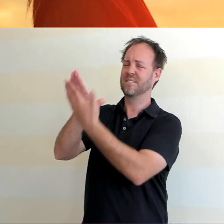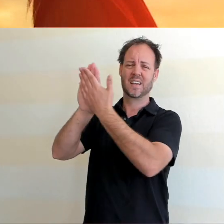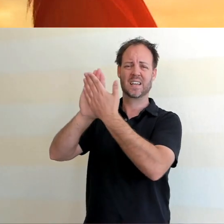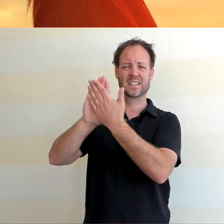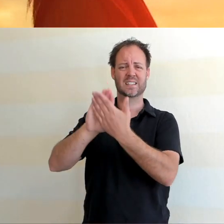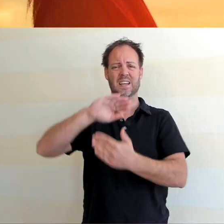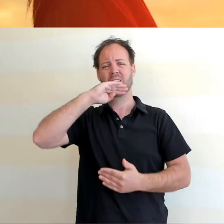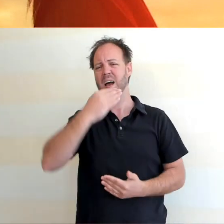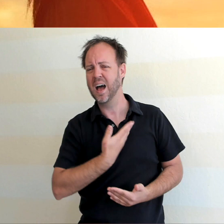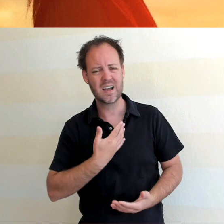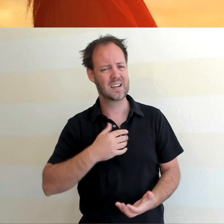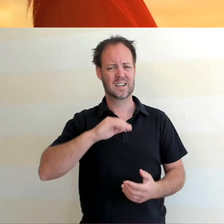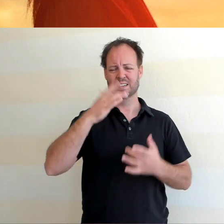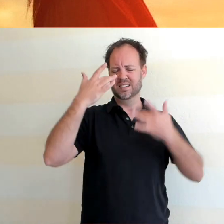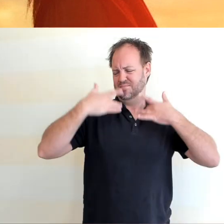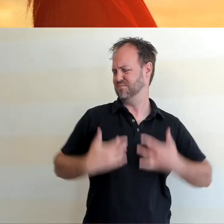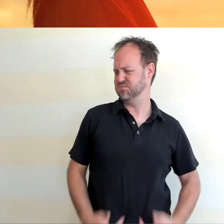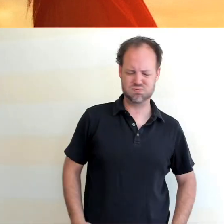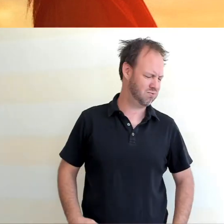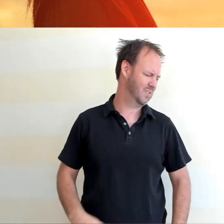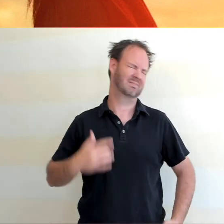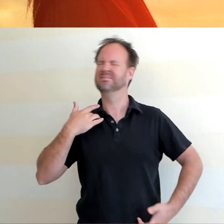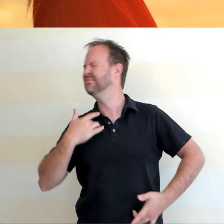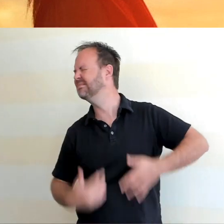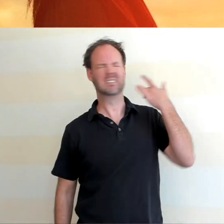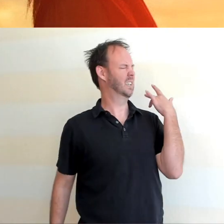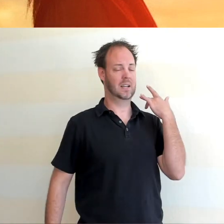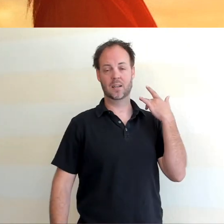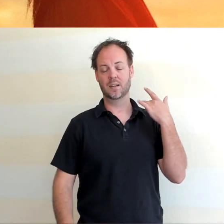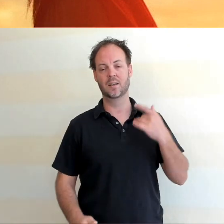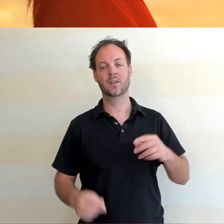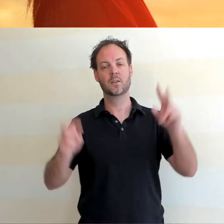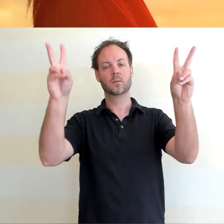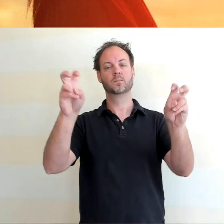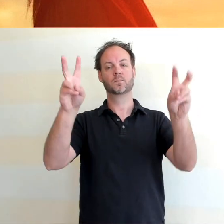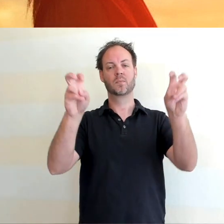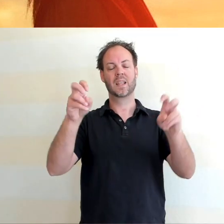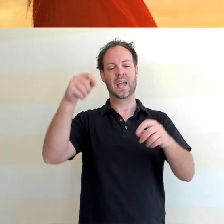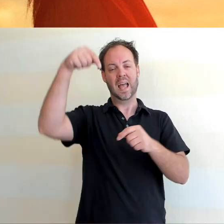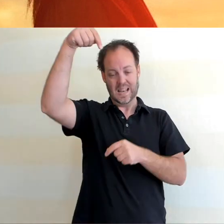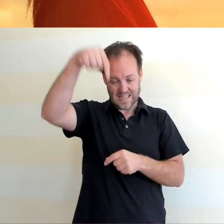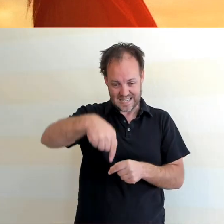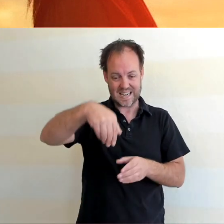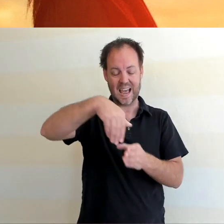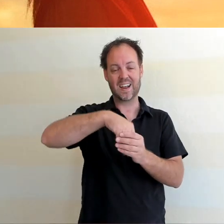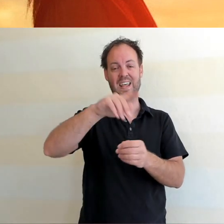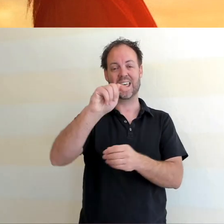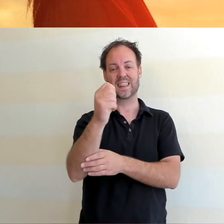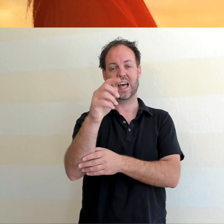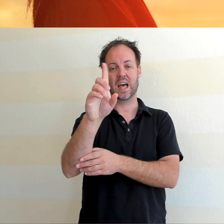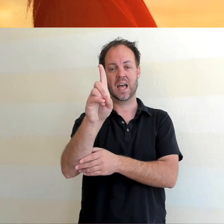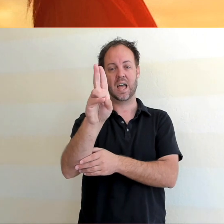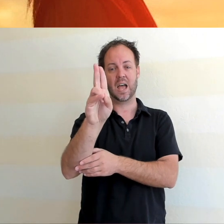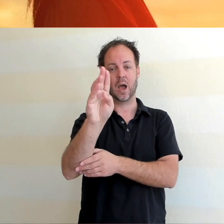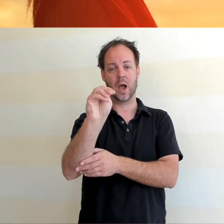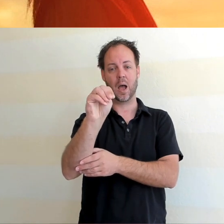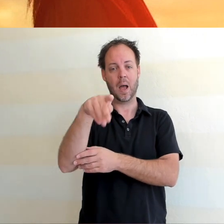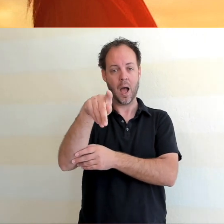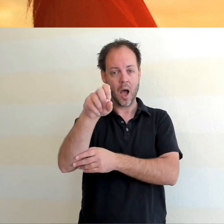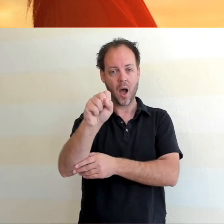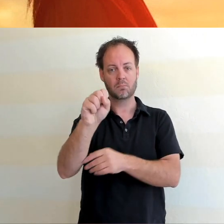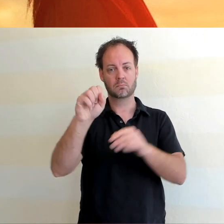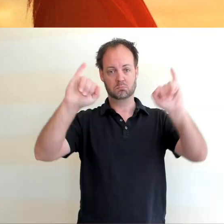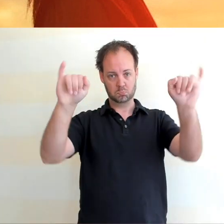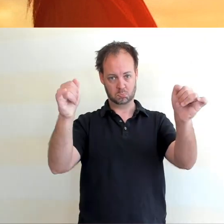depression, when he was down in the dumps, as we might say today. The Psalms are prayers that